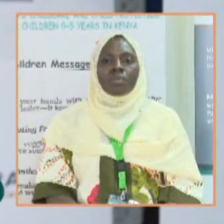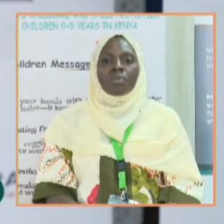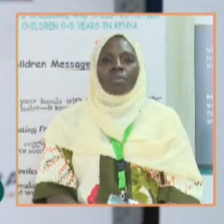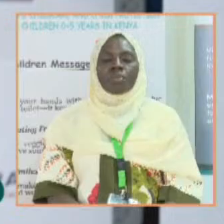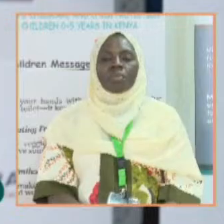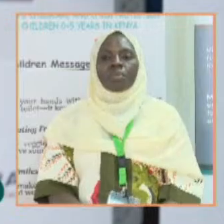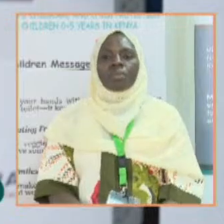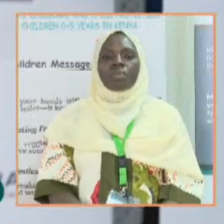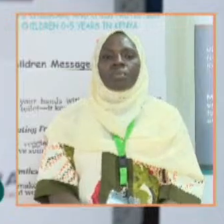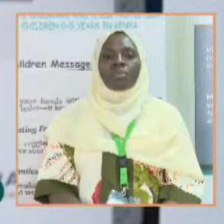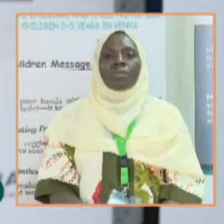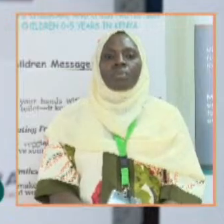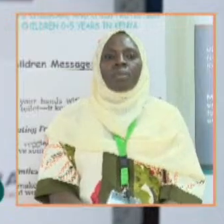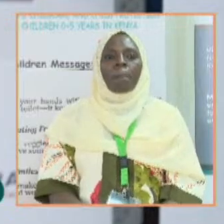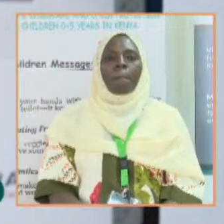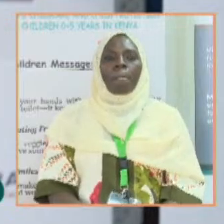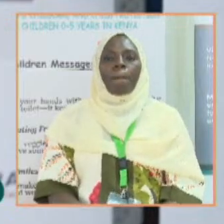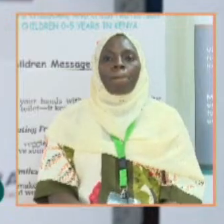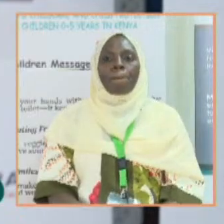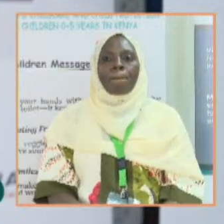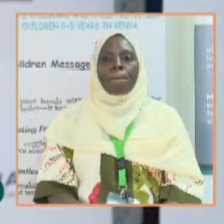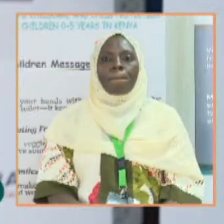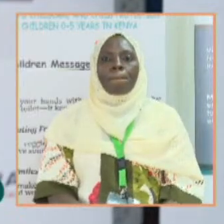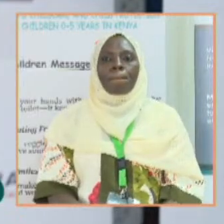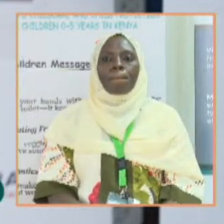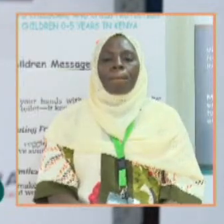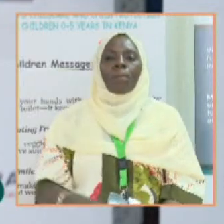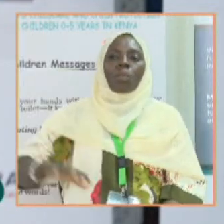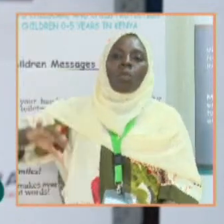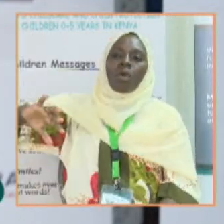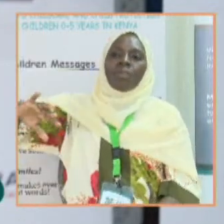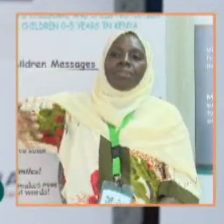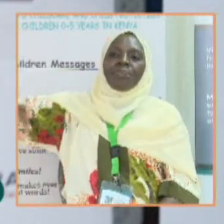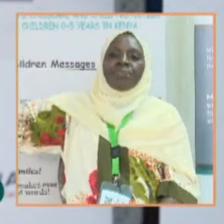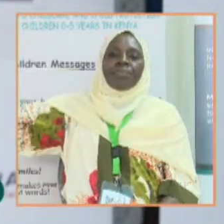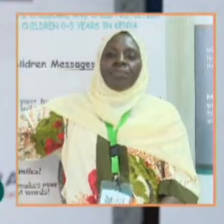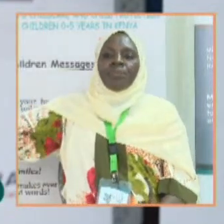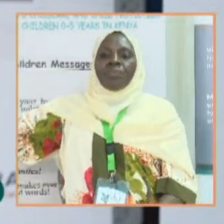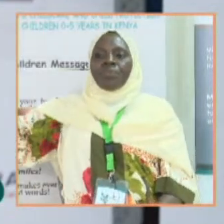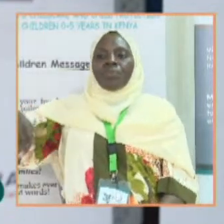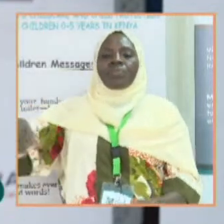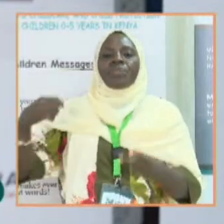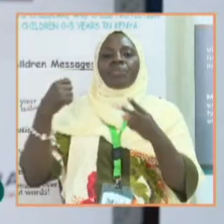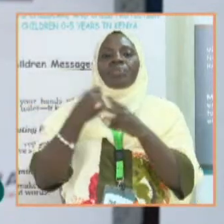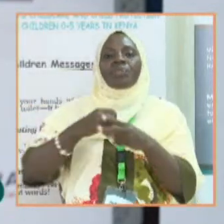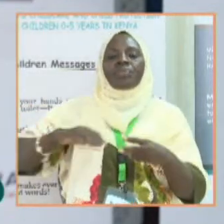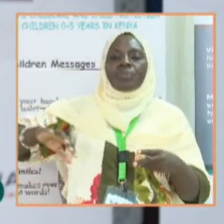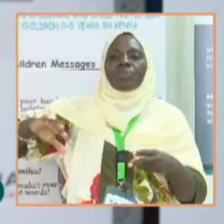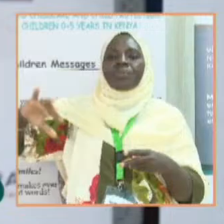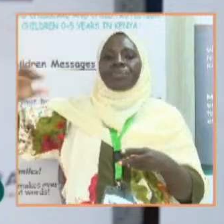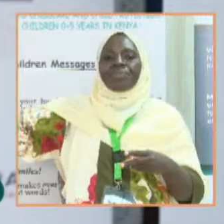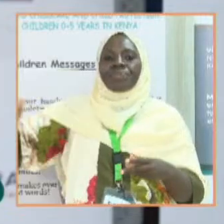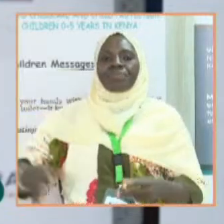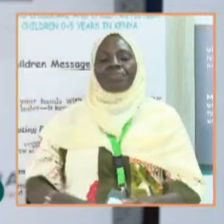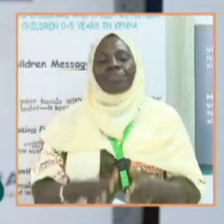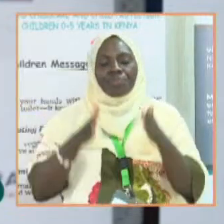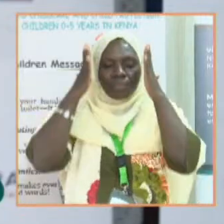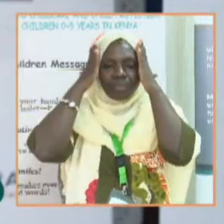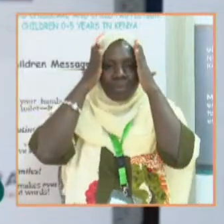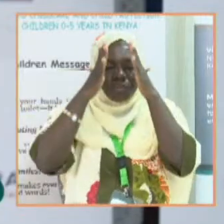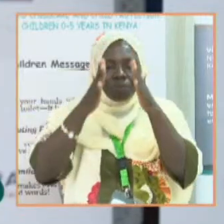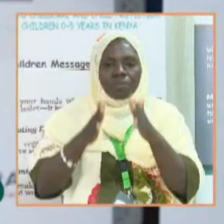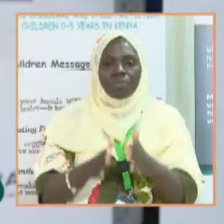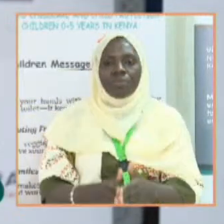last. We were on where our counties are, and the 7 counties that we focused on